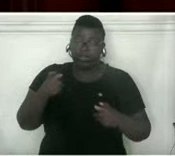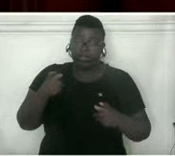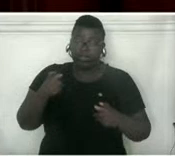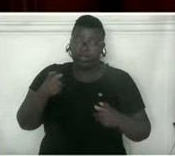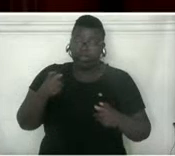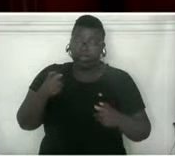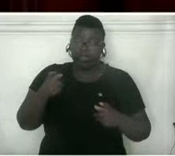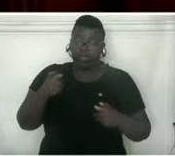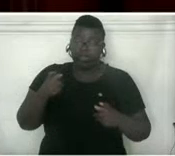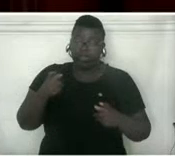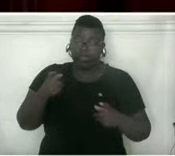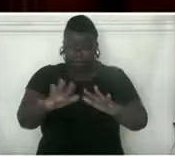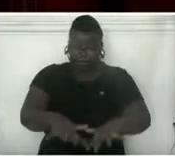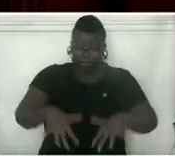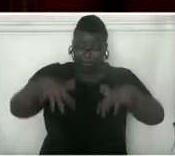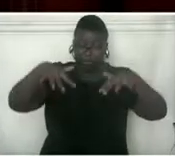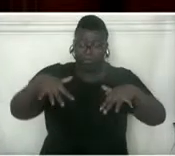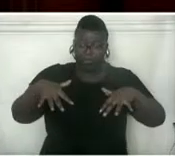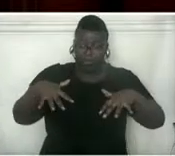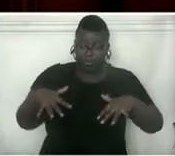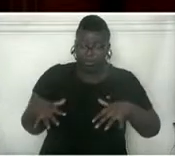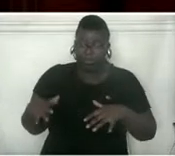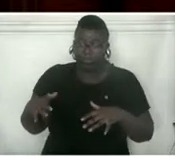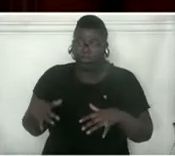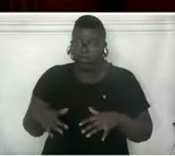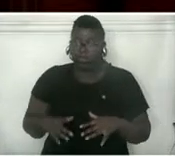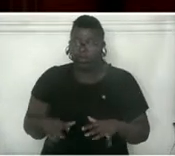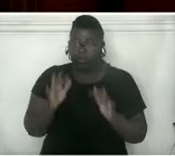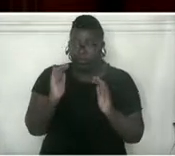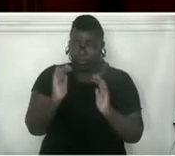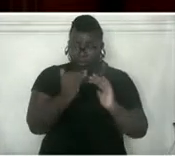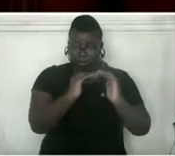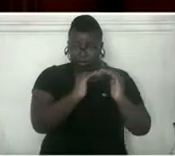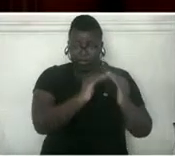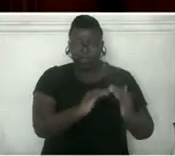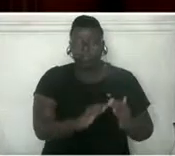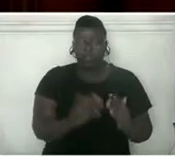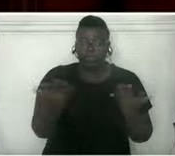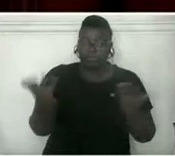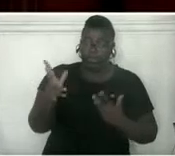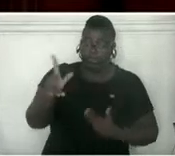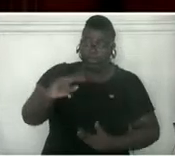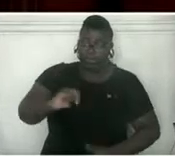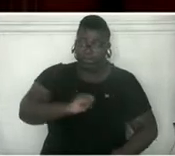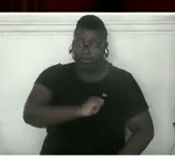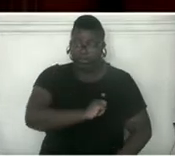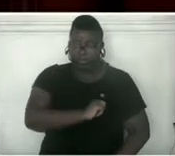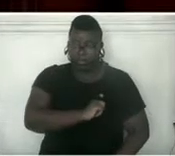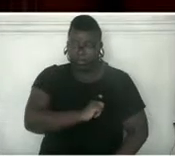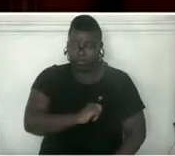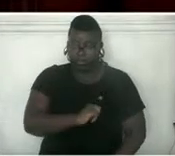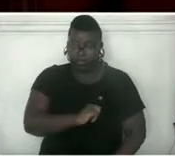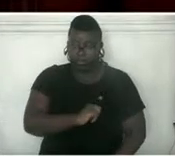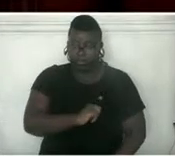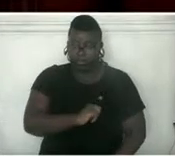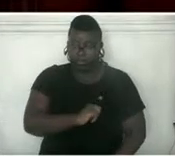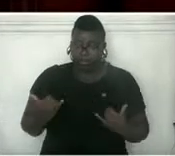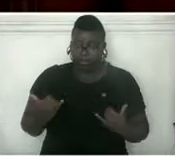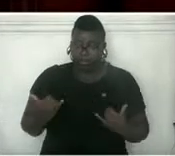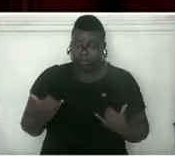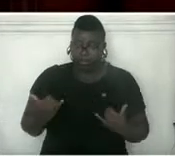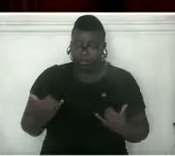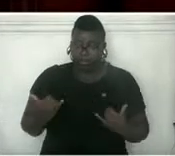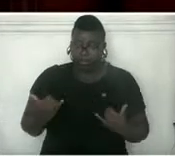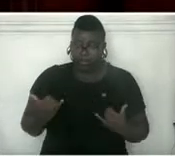House, fellow compatriots of KwaZulu-Natal, we undertake a solemn